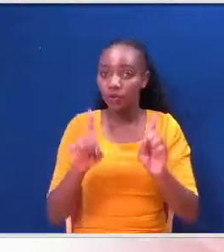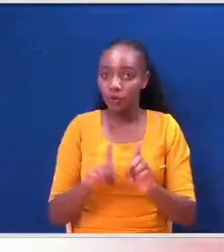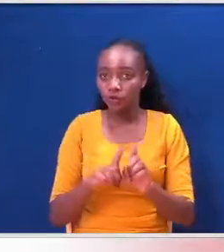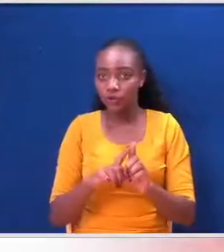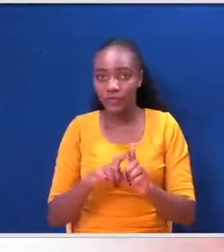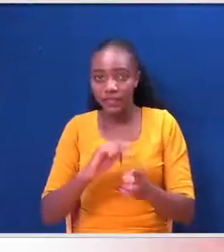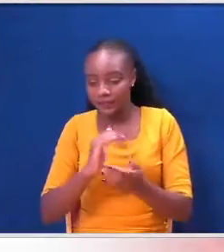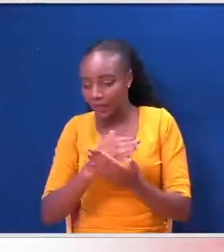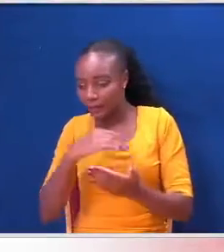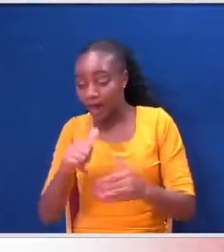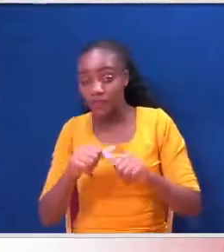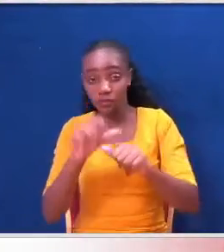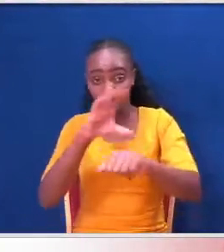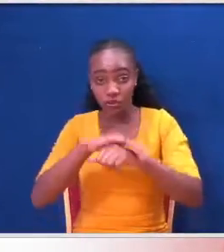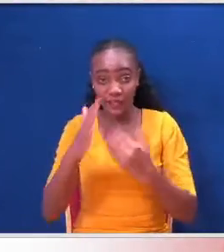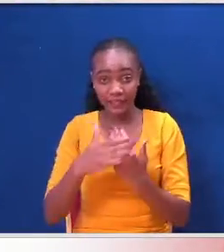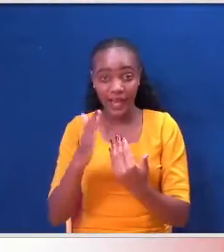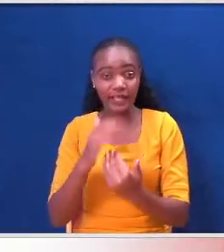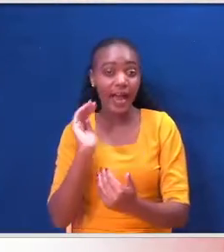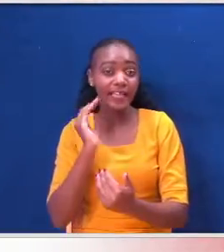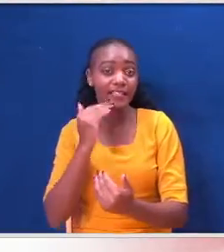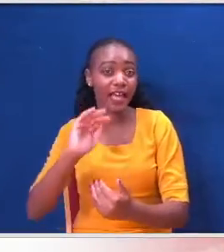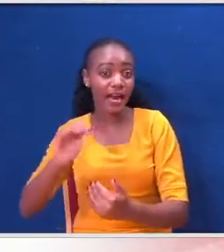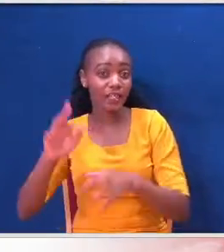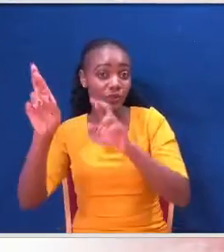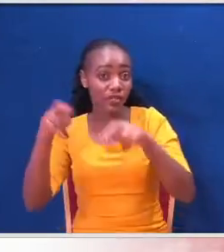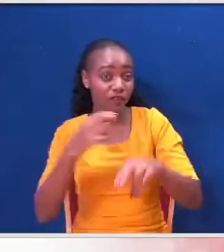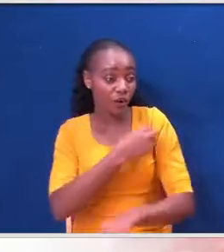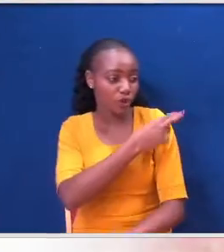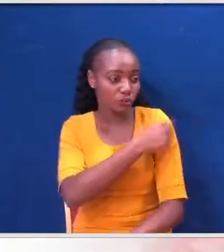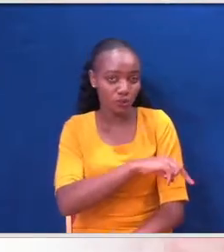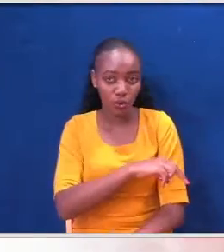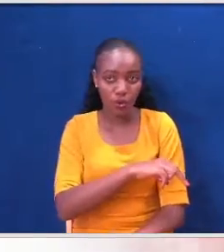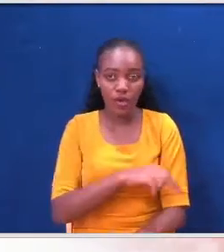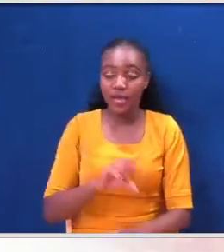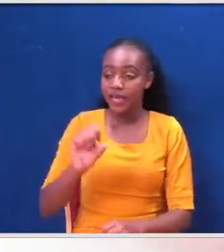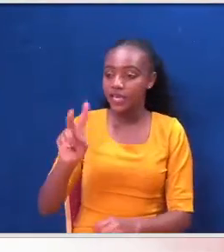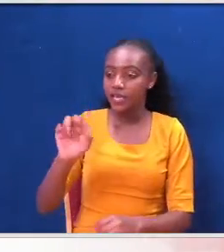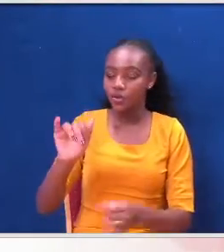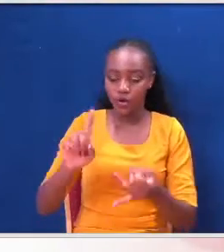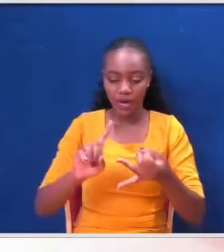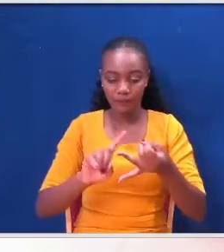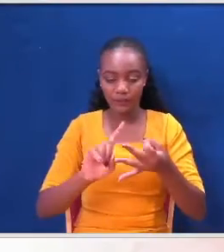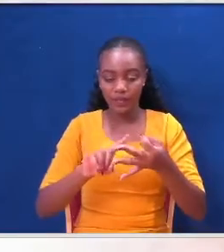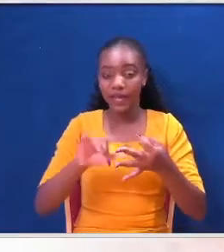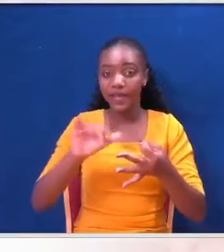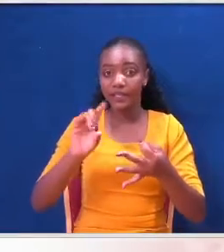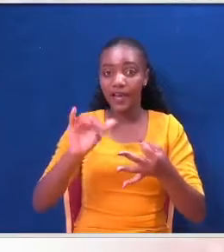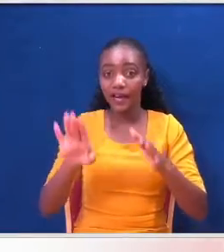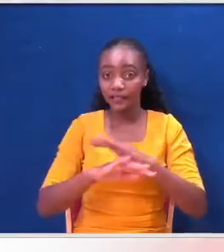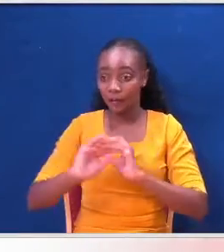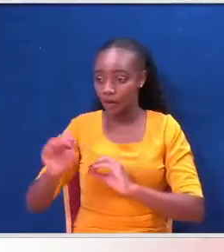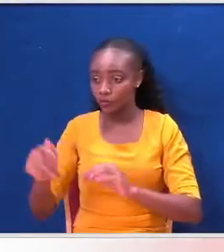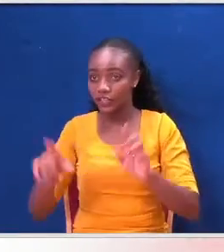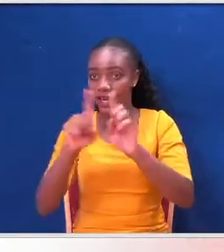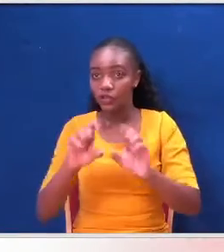of burns continue to receive treatment at the Siaya County Referral Hospital, Inuka, and Yala Sub-County Hospitals. The